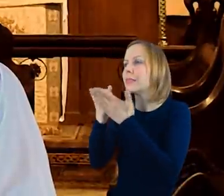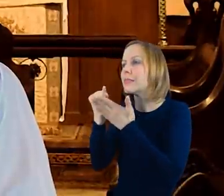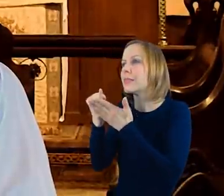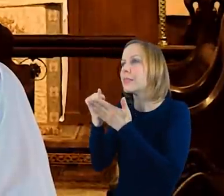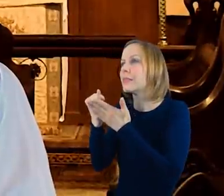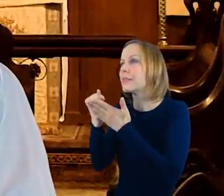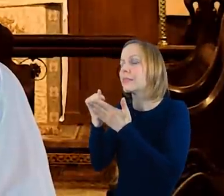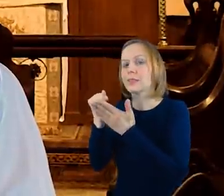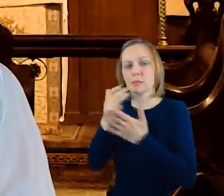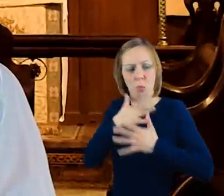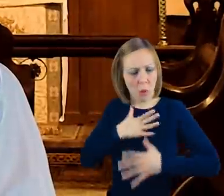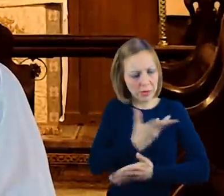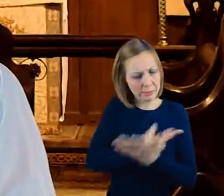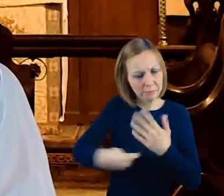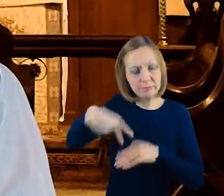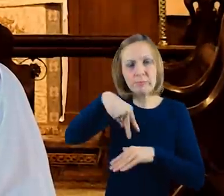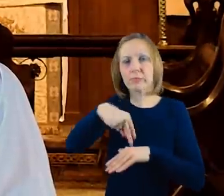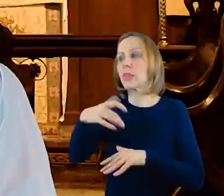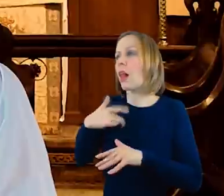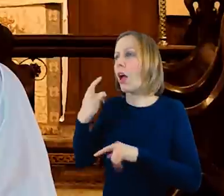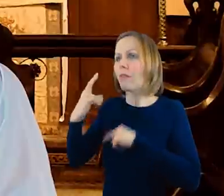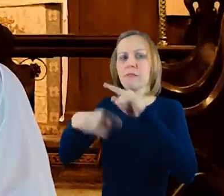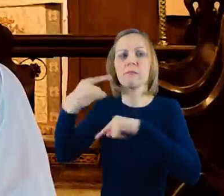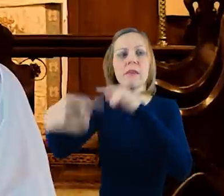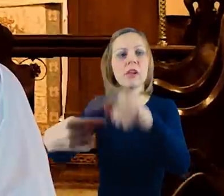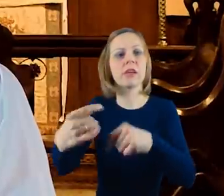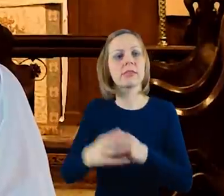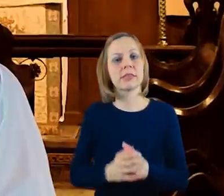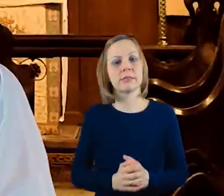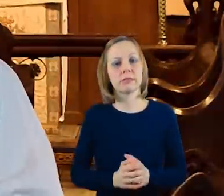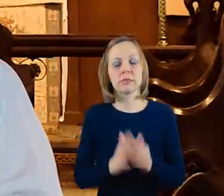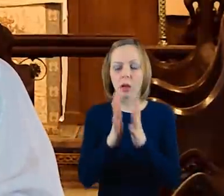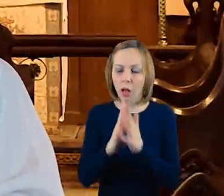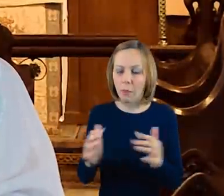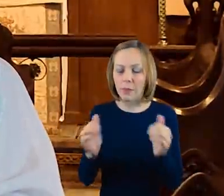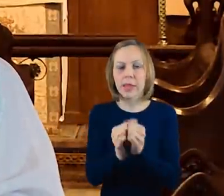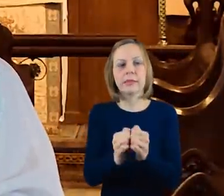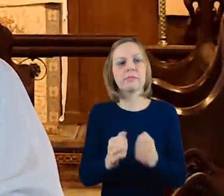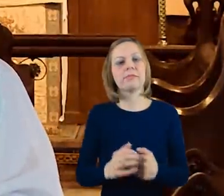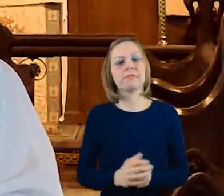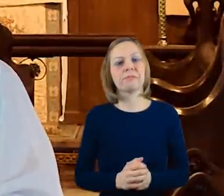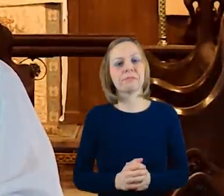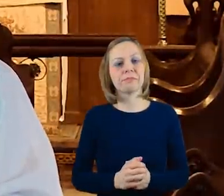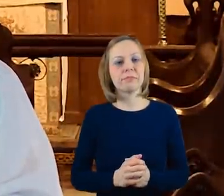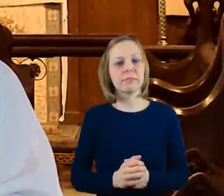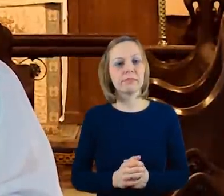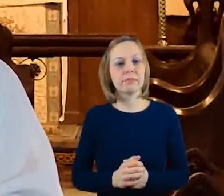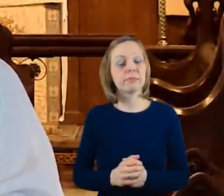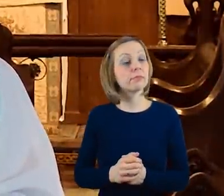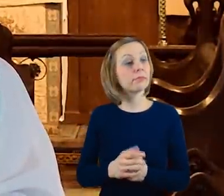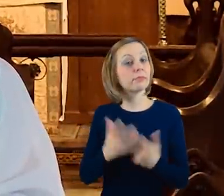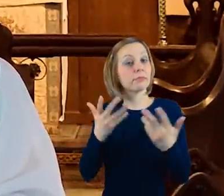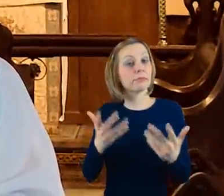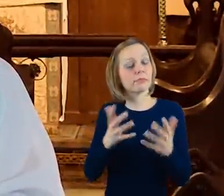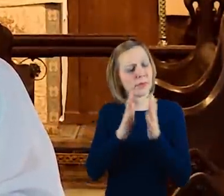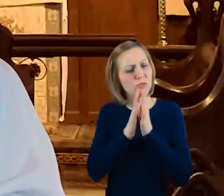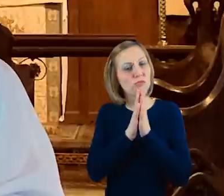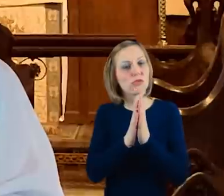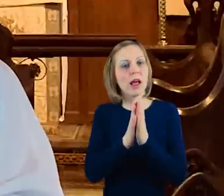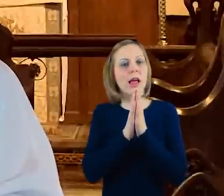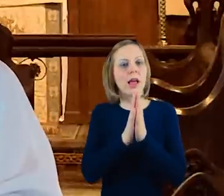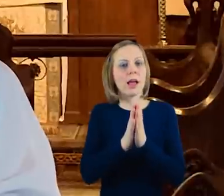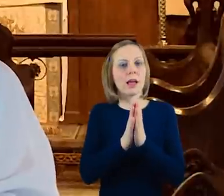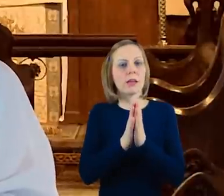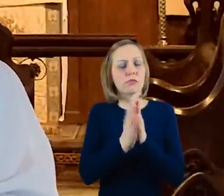body, and the life everlasting. Amen. As we come to a time of prayer, the response